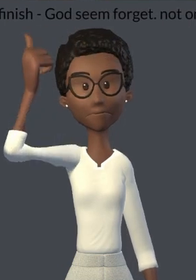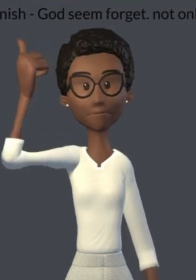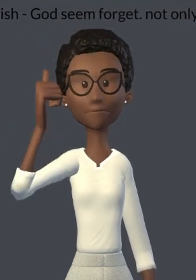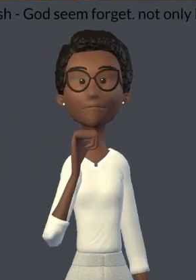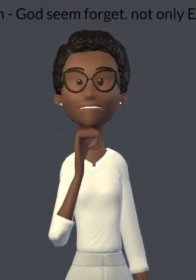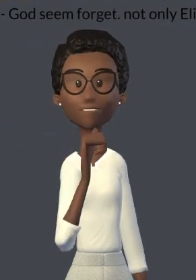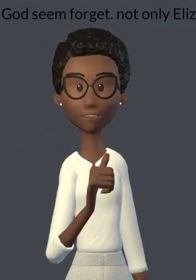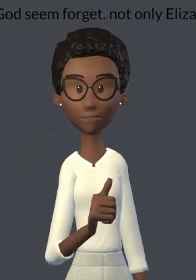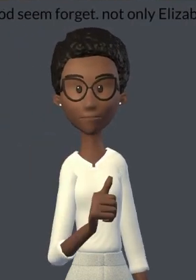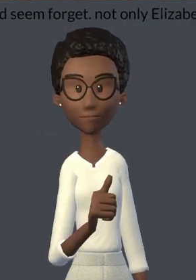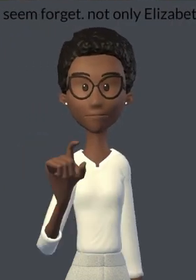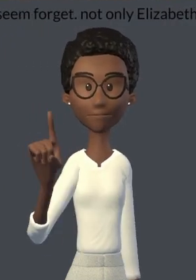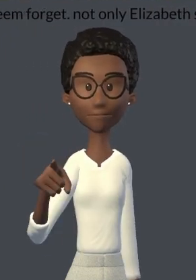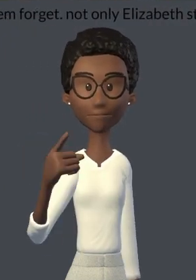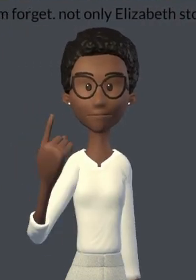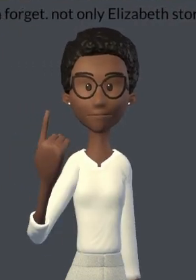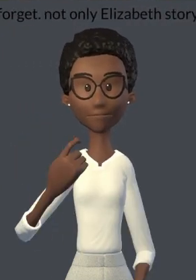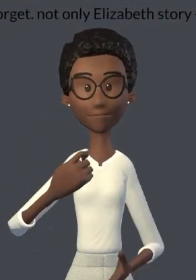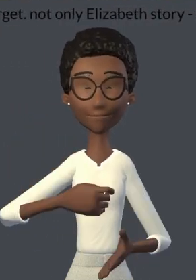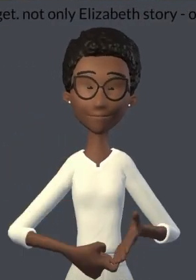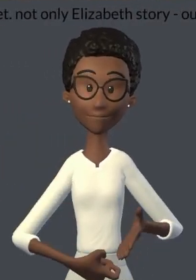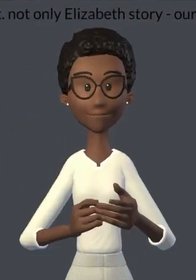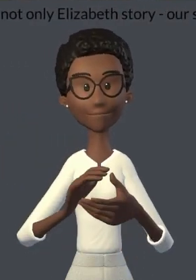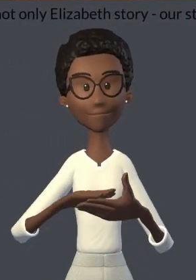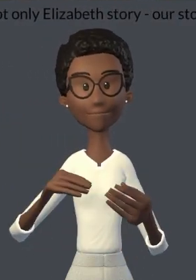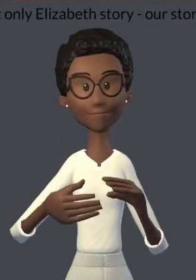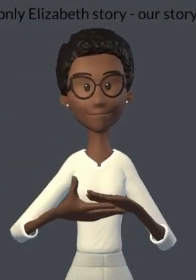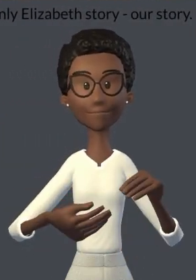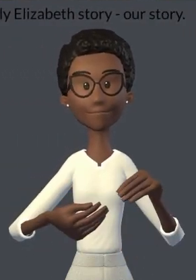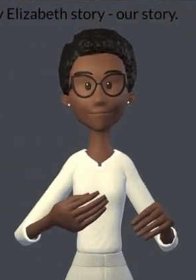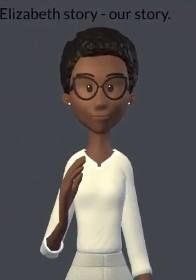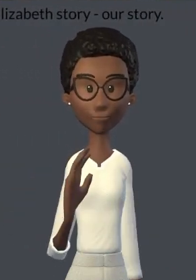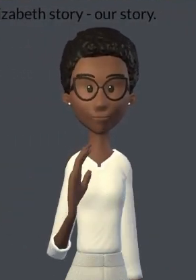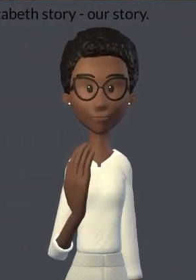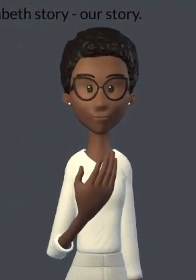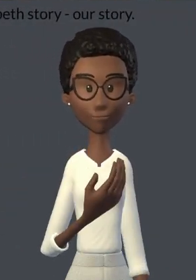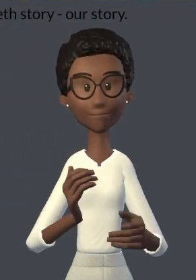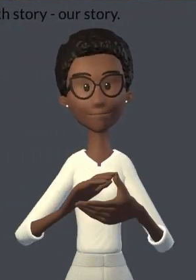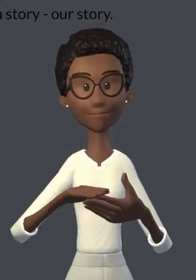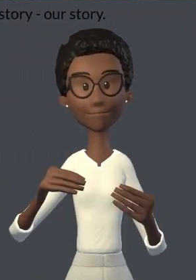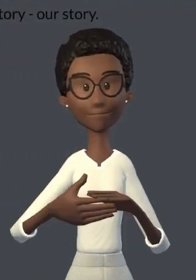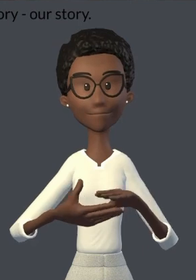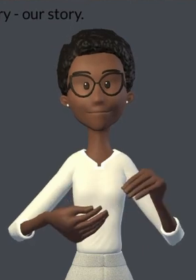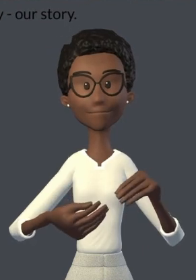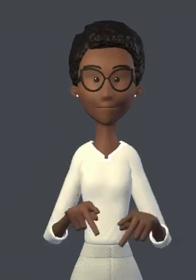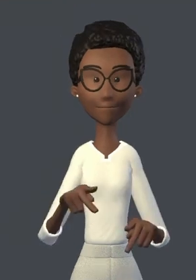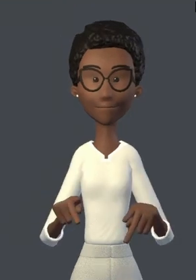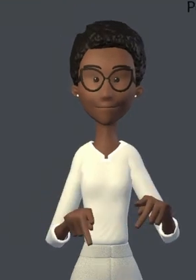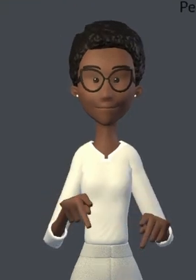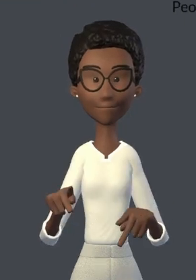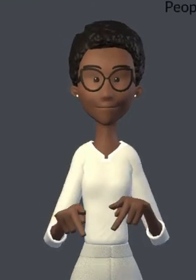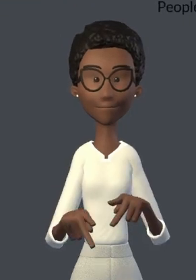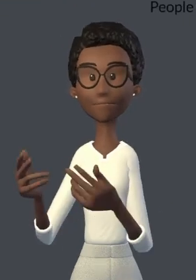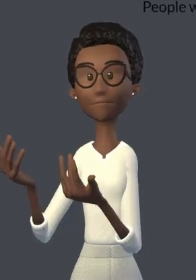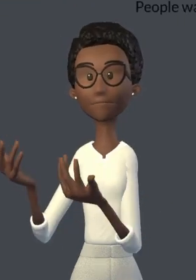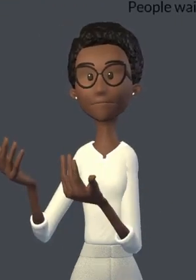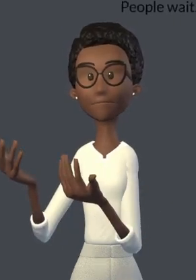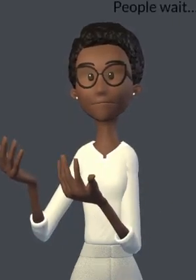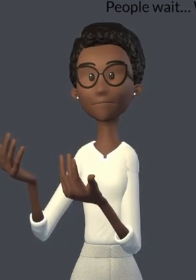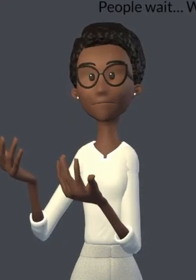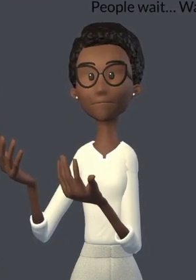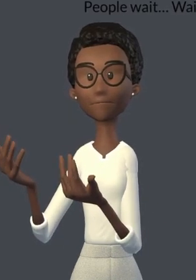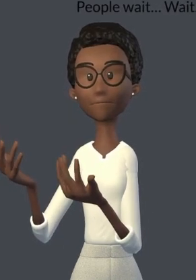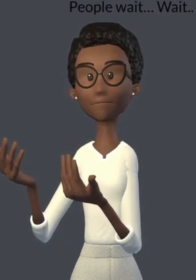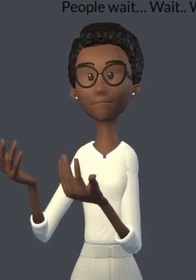what felt like divine forgetfulness. This is not just Elizabeth's story. It's the story of anyone who has ever